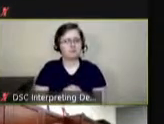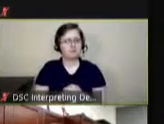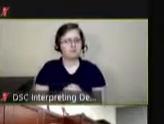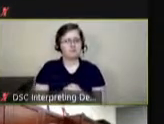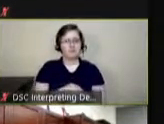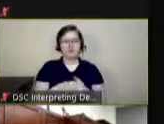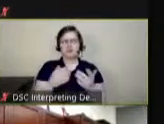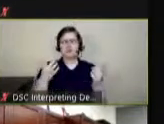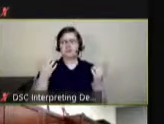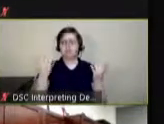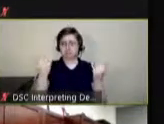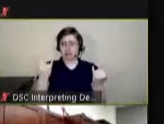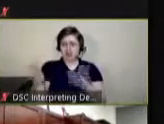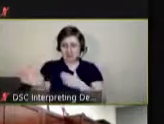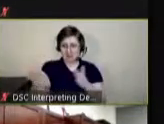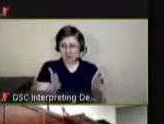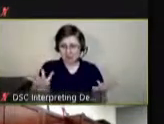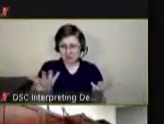So what do we got planned?